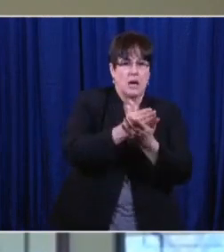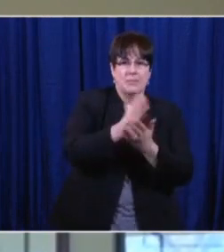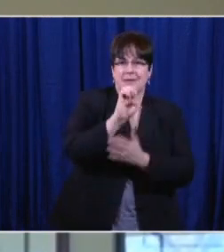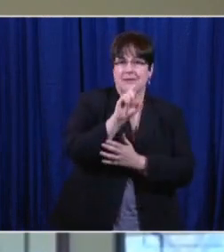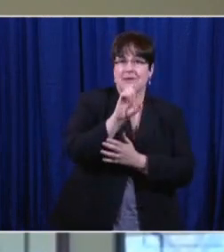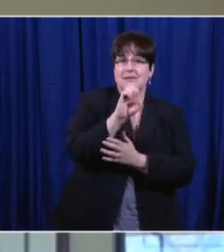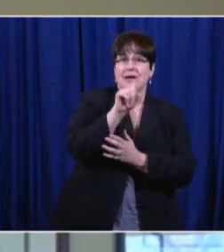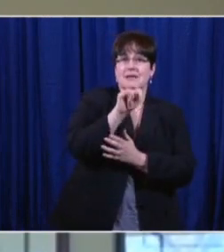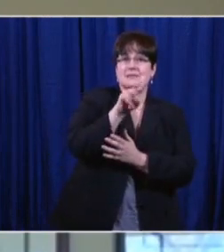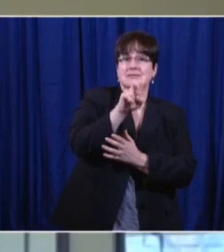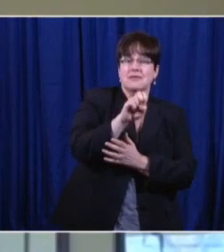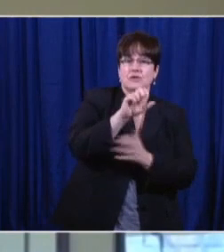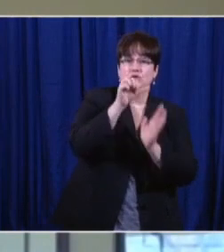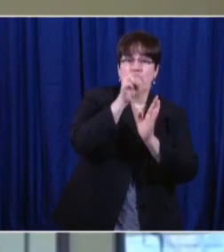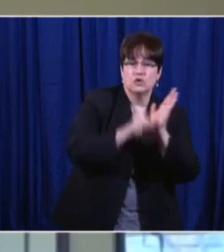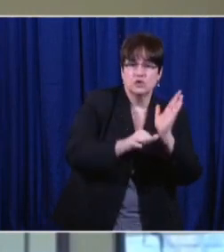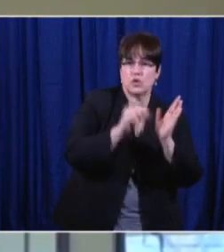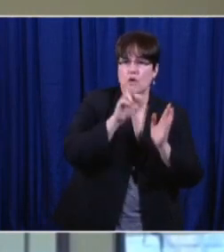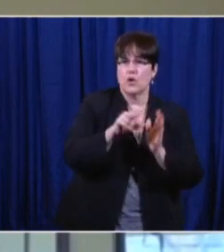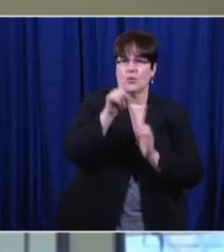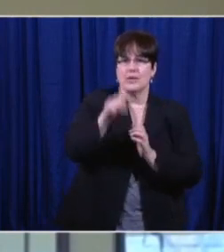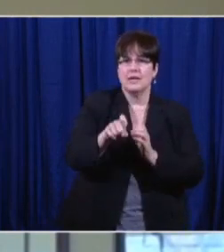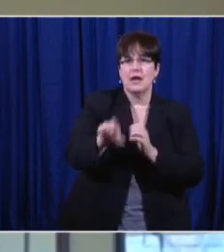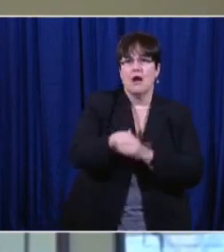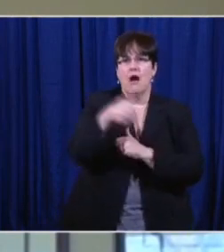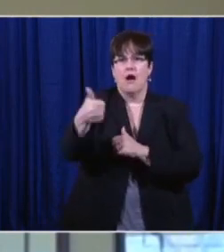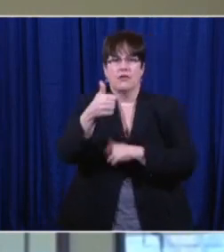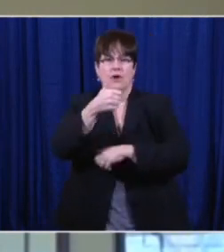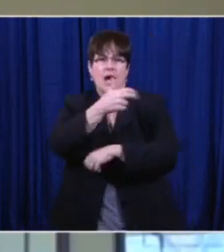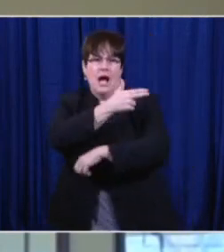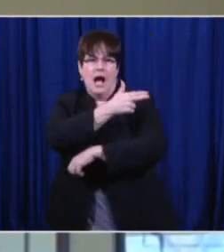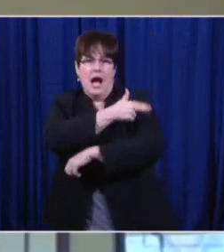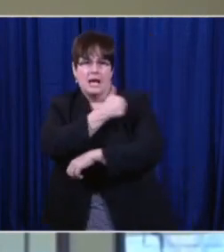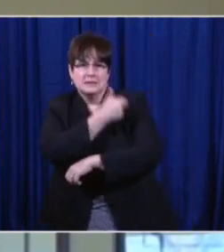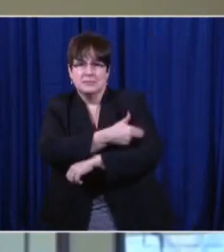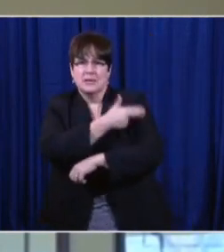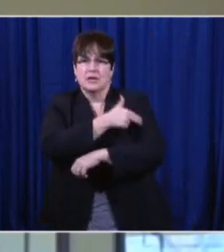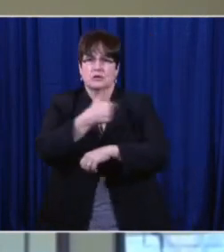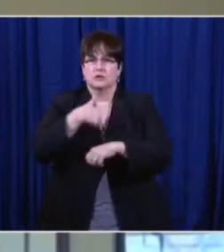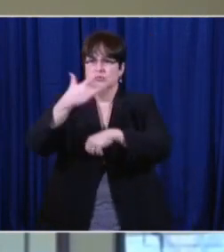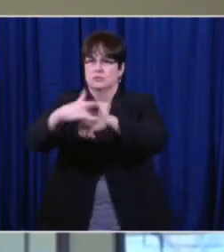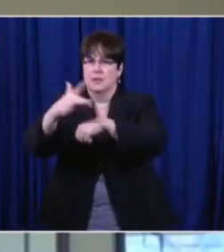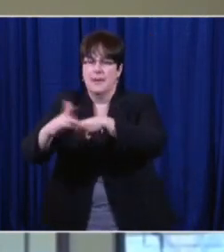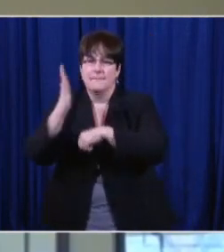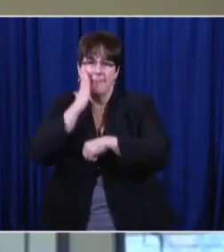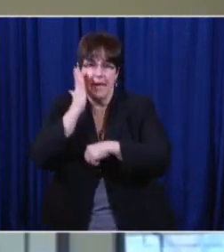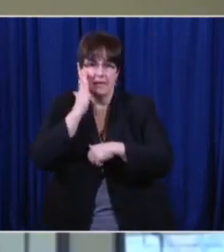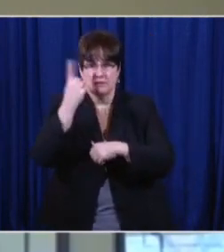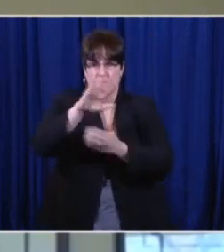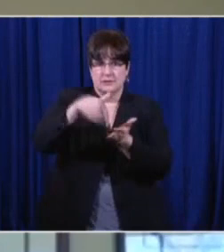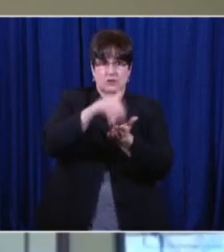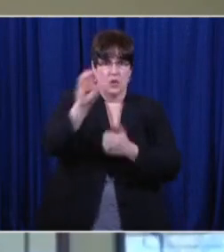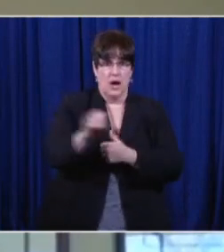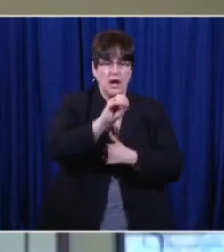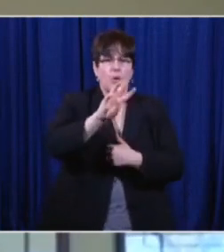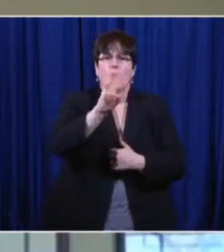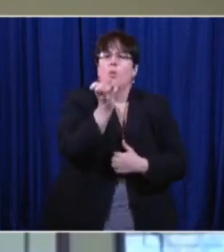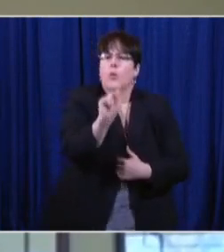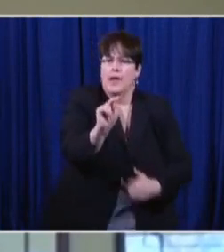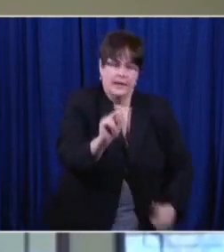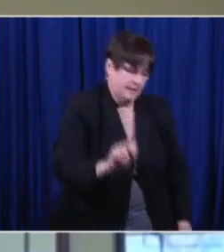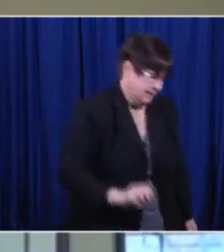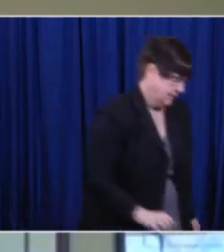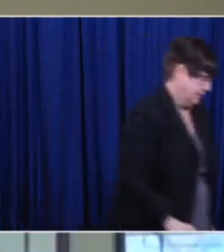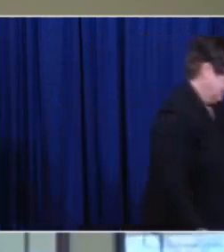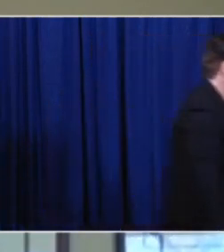people to outside hospitals to make room for patients here in Central Ohio? Andy? Thanks for the question,